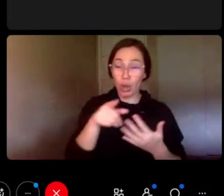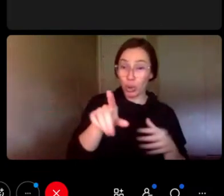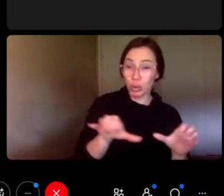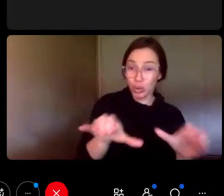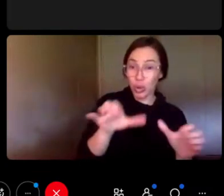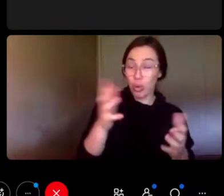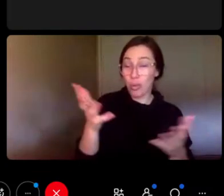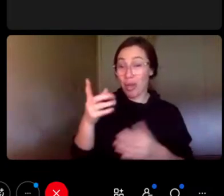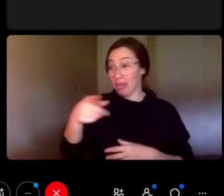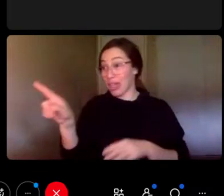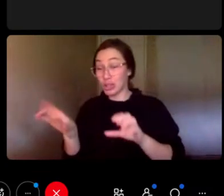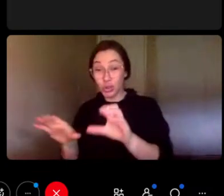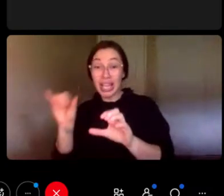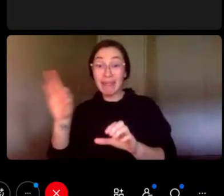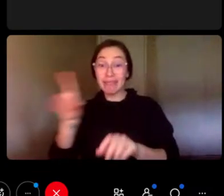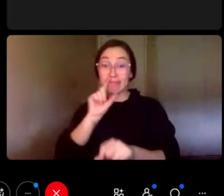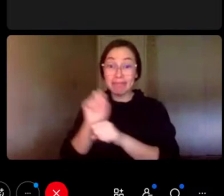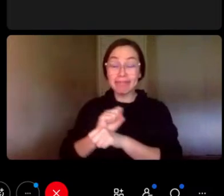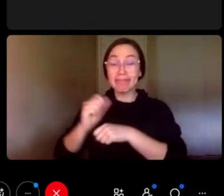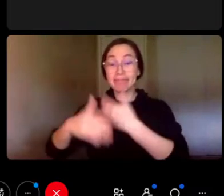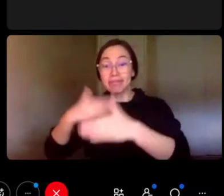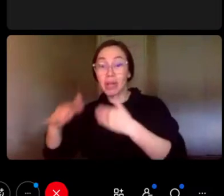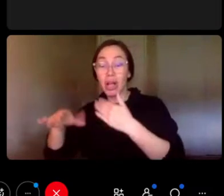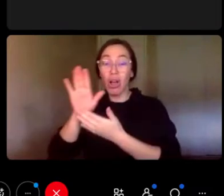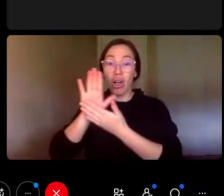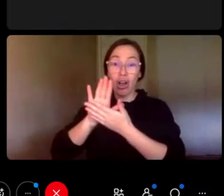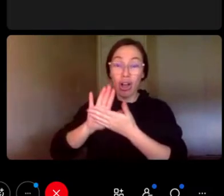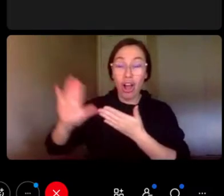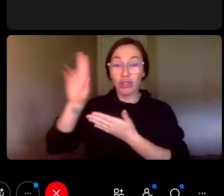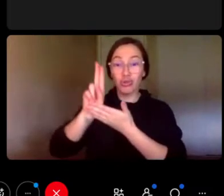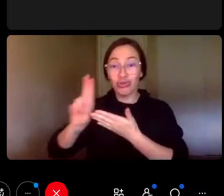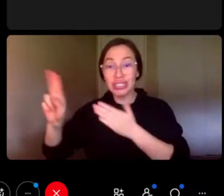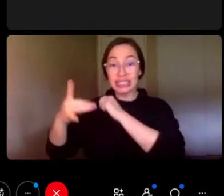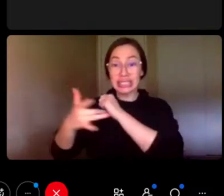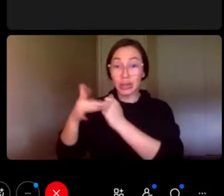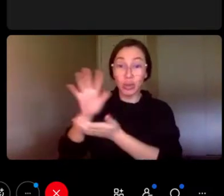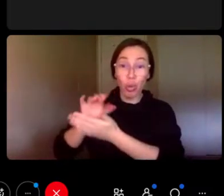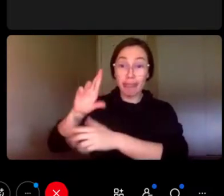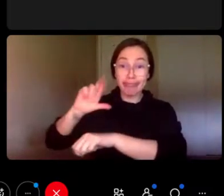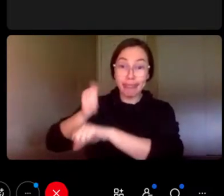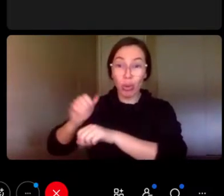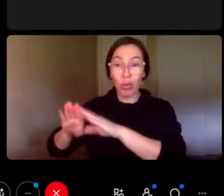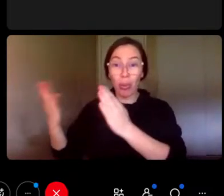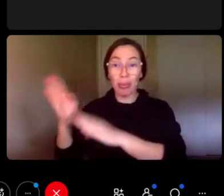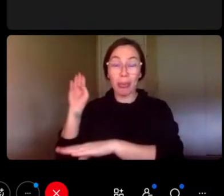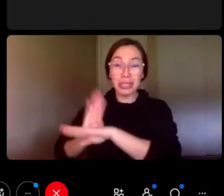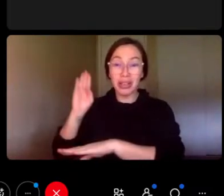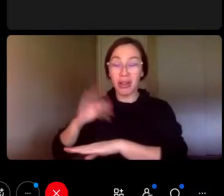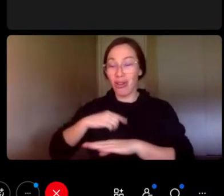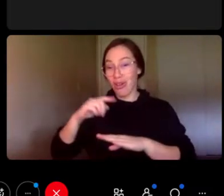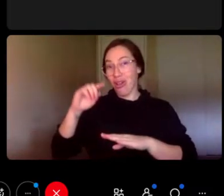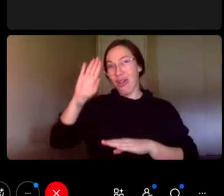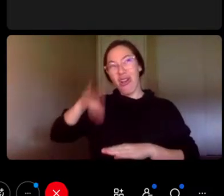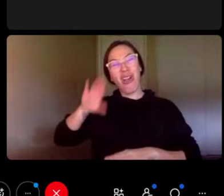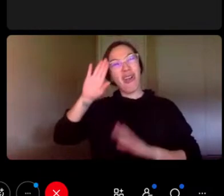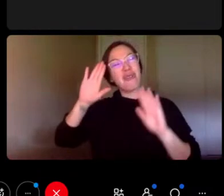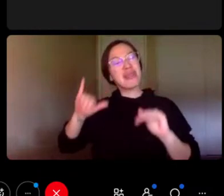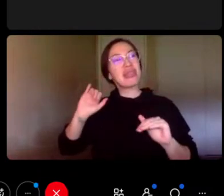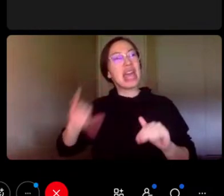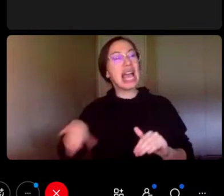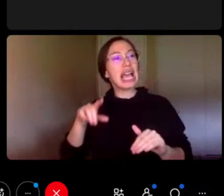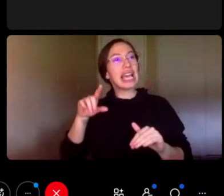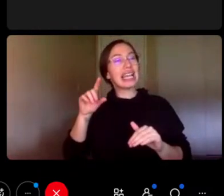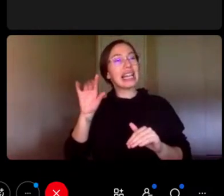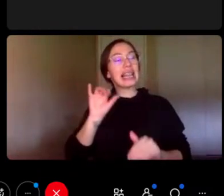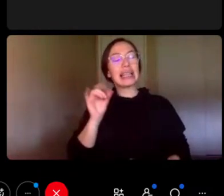go on to college, a university, a tech school, open a business, I know that hopefully